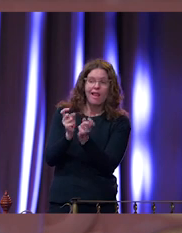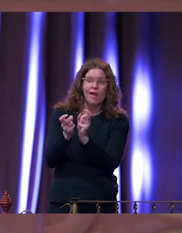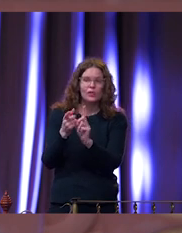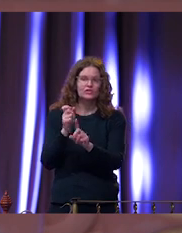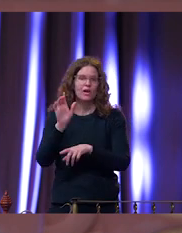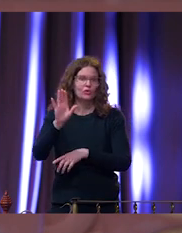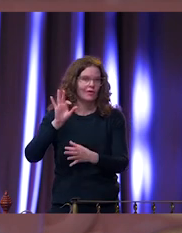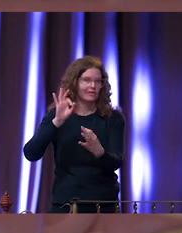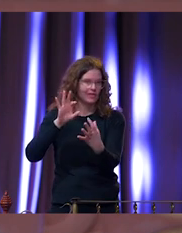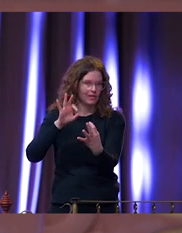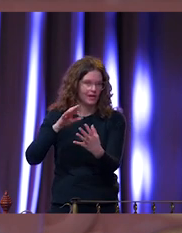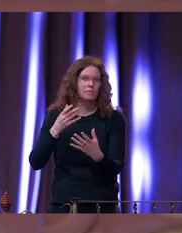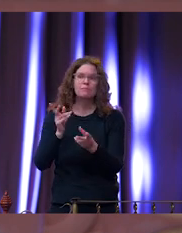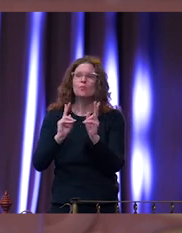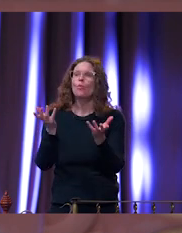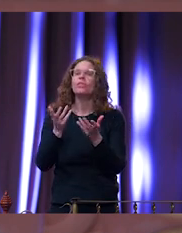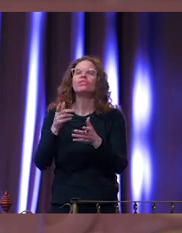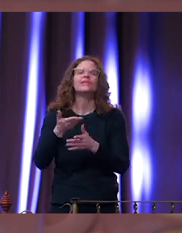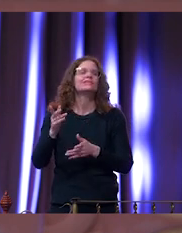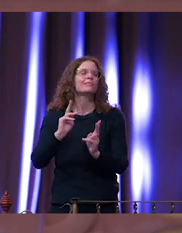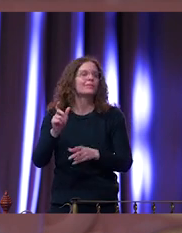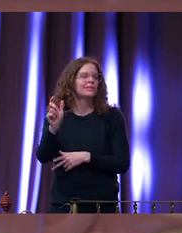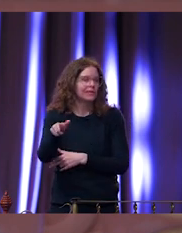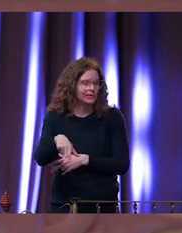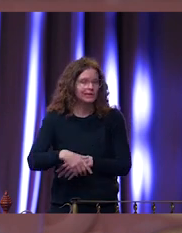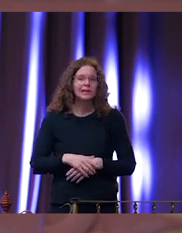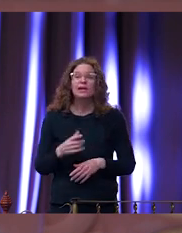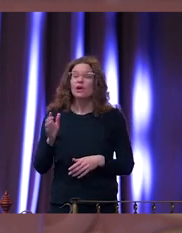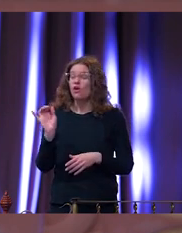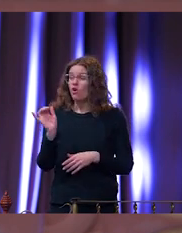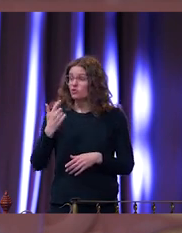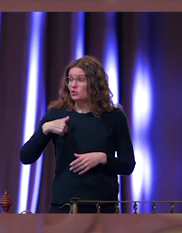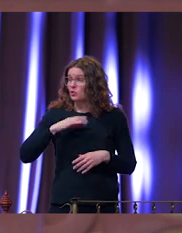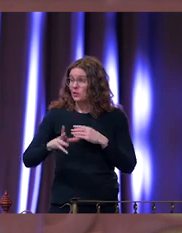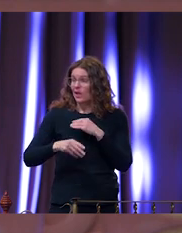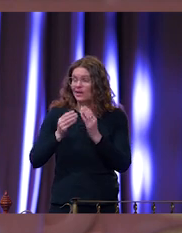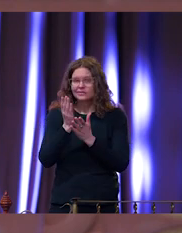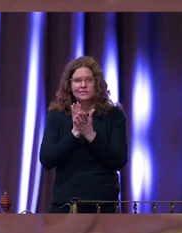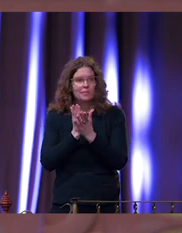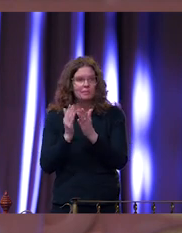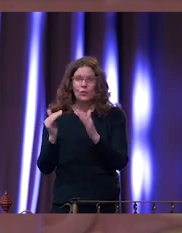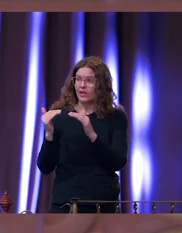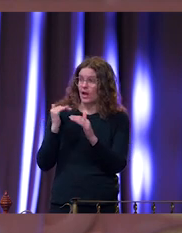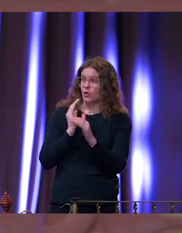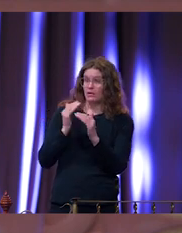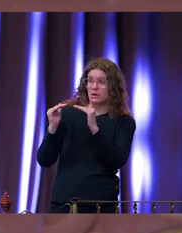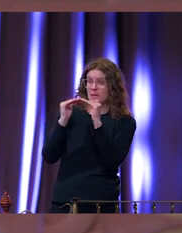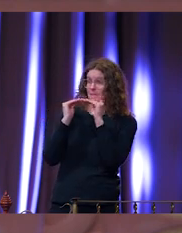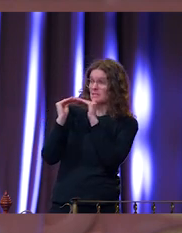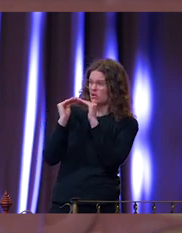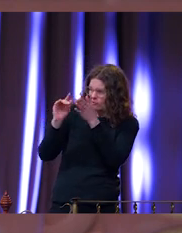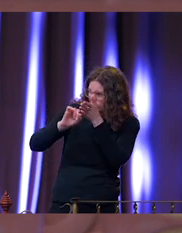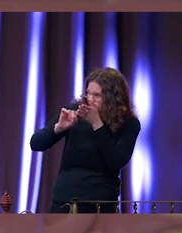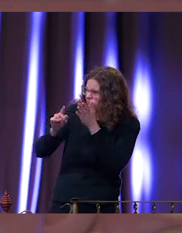folks needed, right? We also like circulate stuff amongst our peers just to make sure that, you